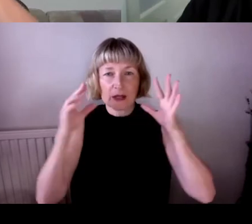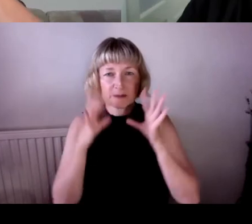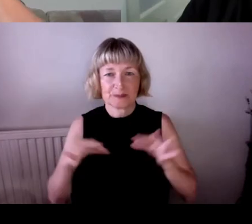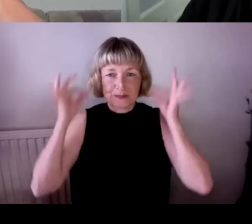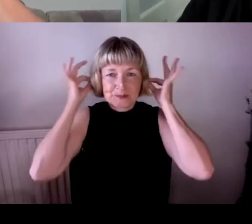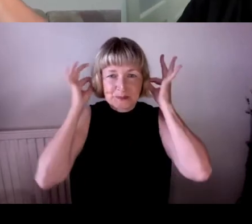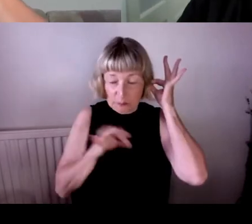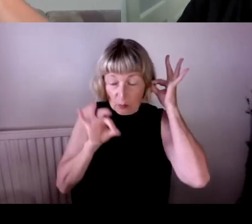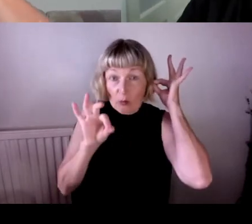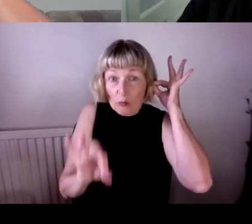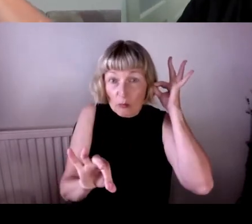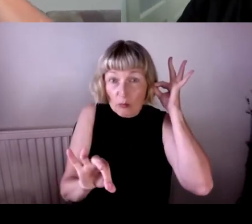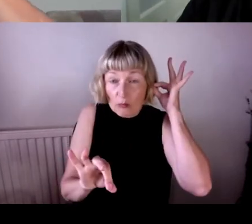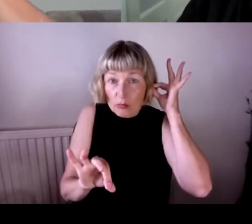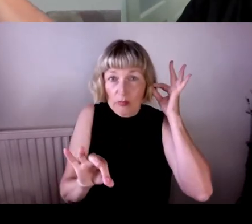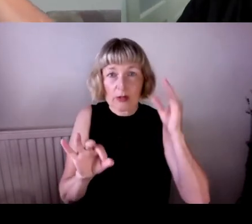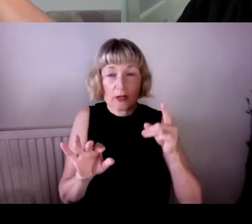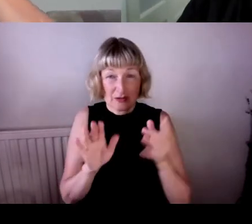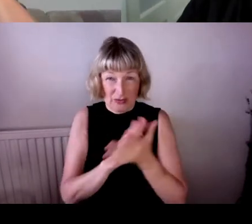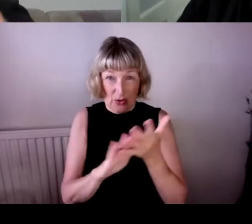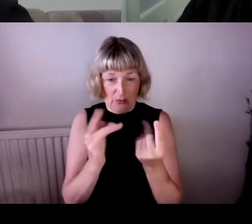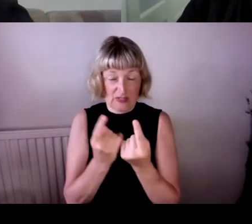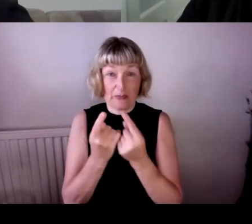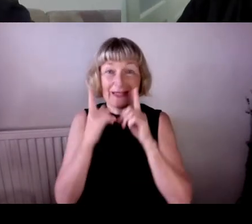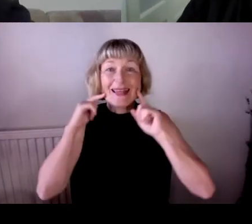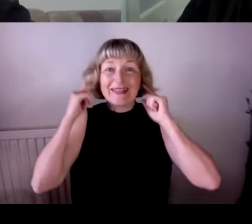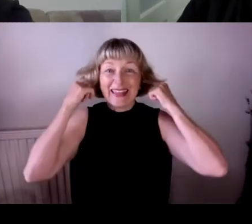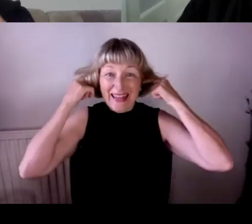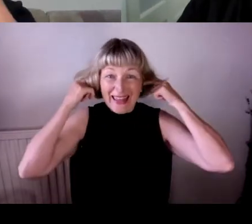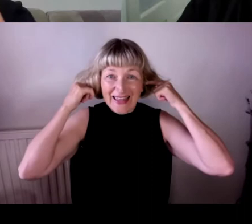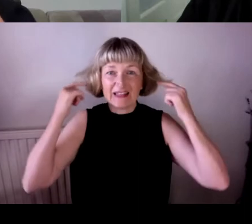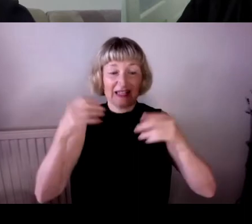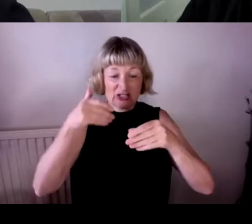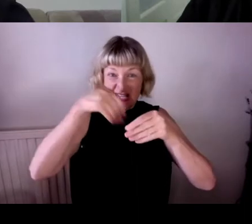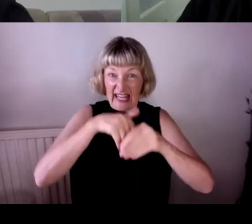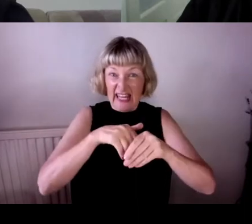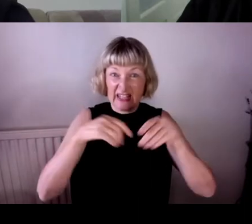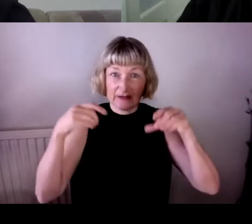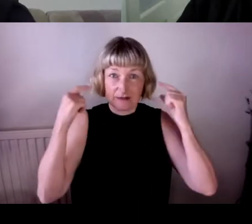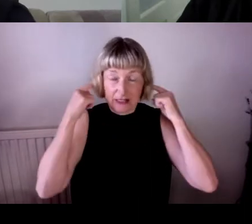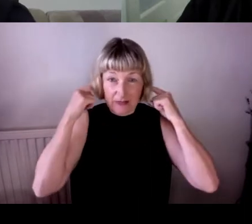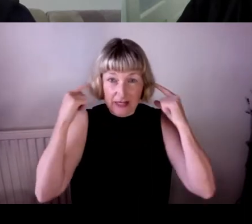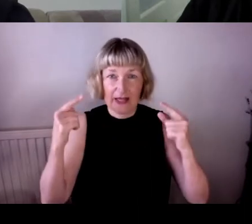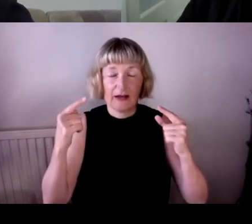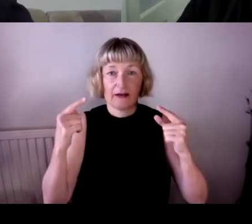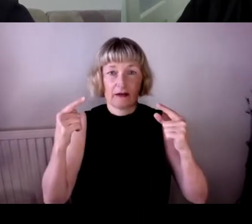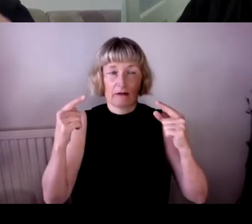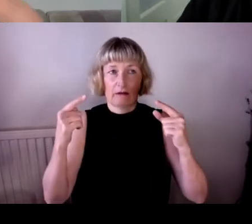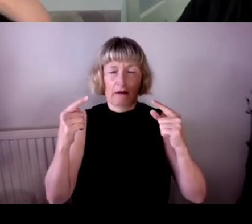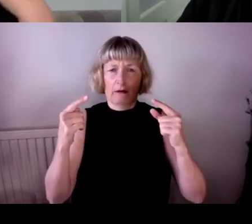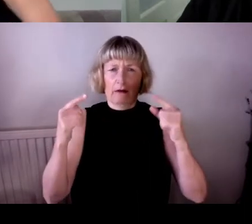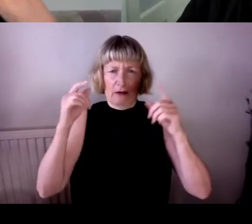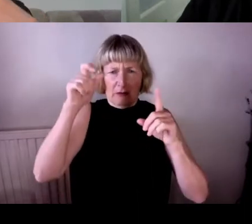And they are in the ears. Now, if you put something in somebody's ears and they can't see as well, then you